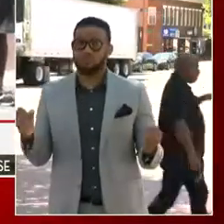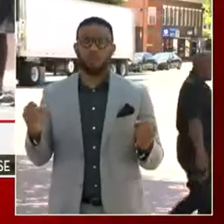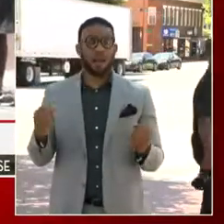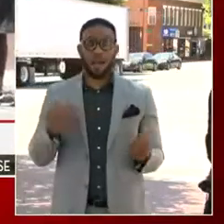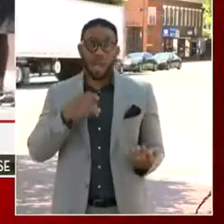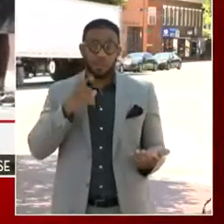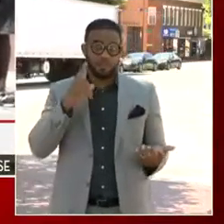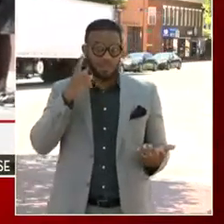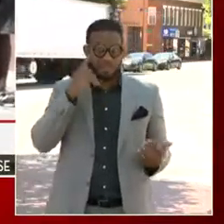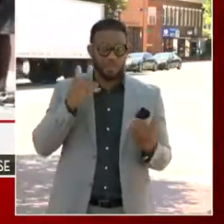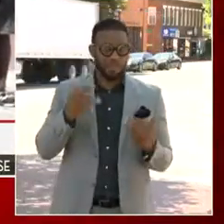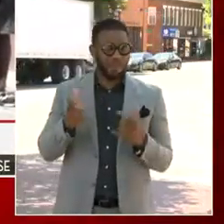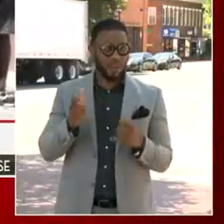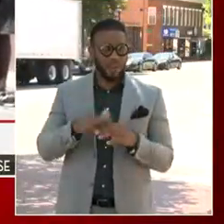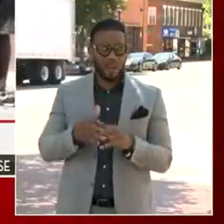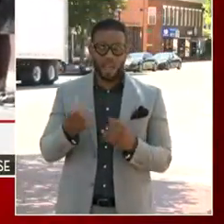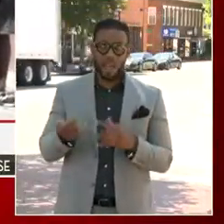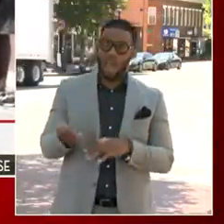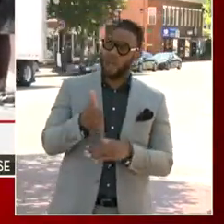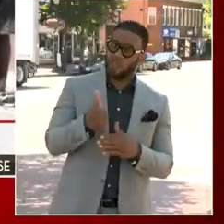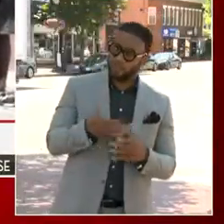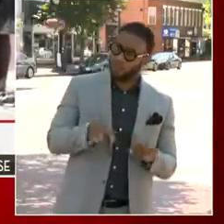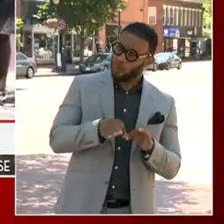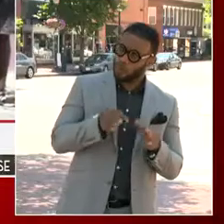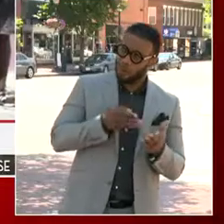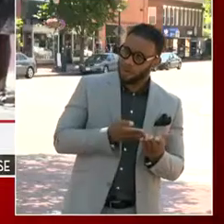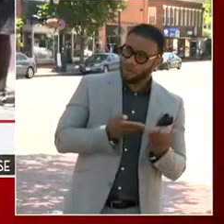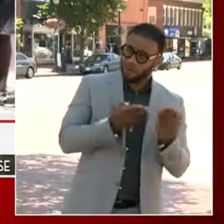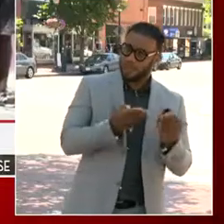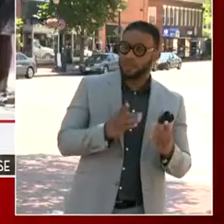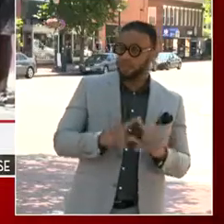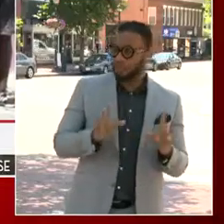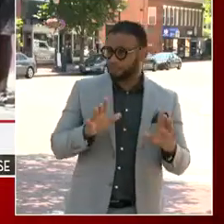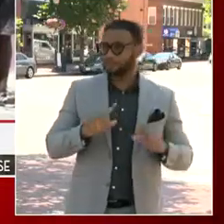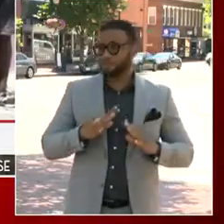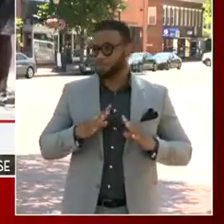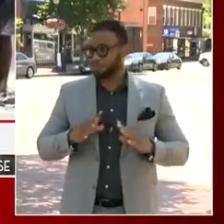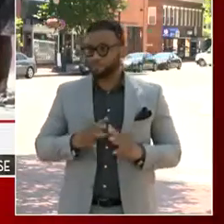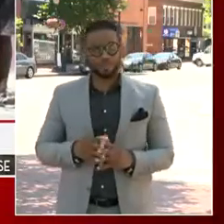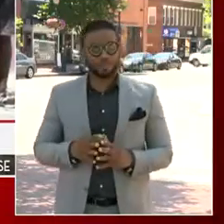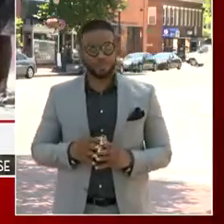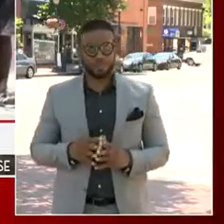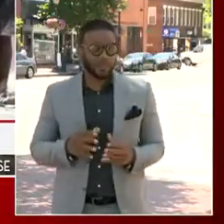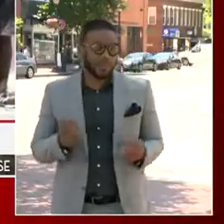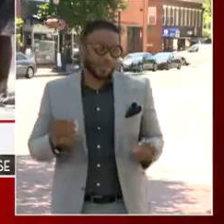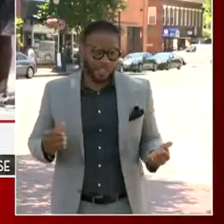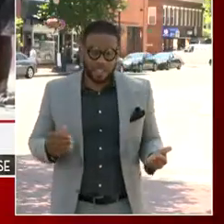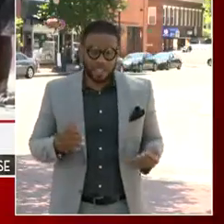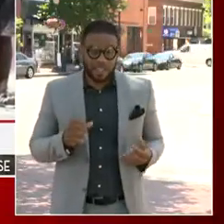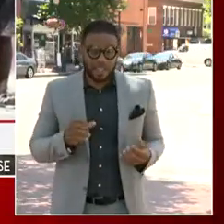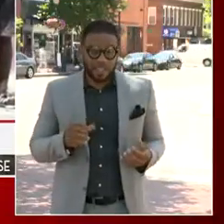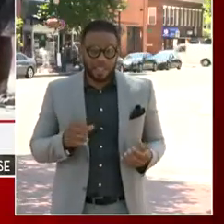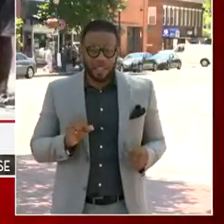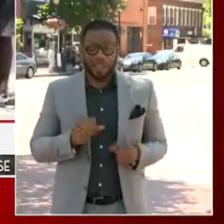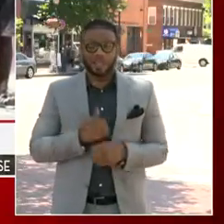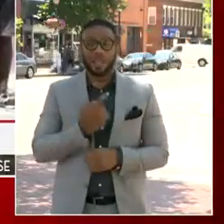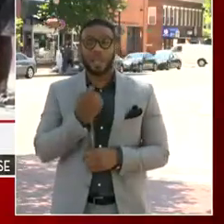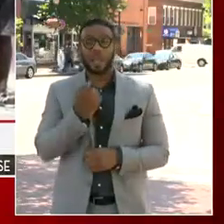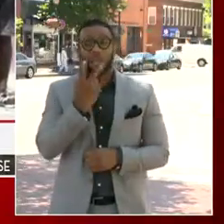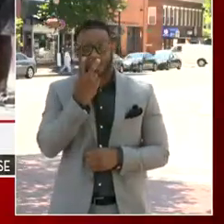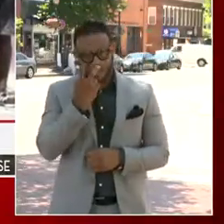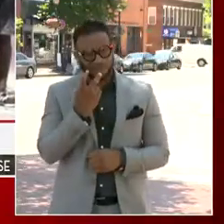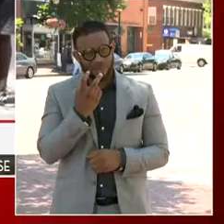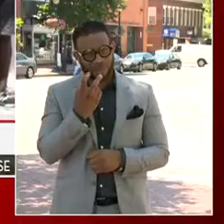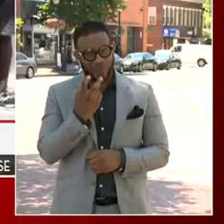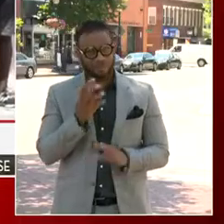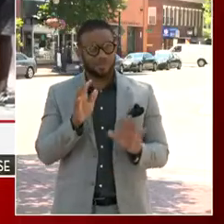they've moved fast on a lot of things. So thus it makes me skeptical. Color